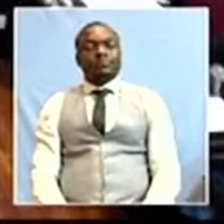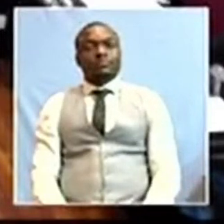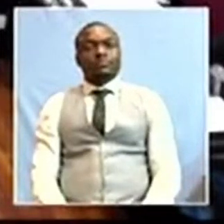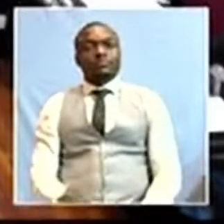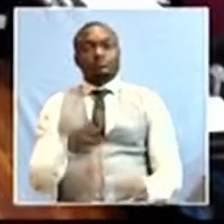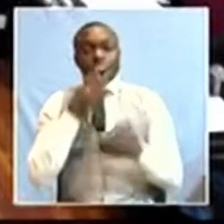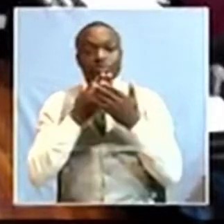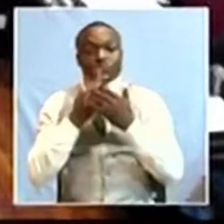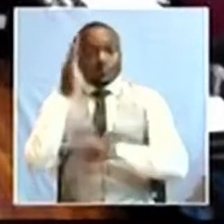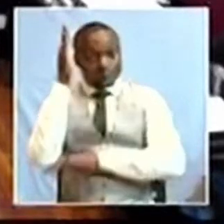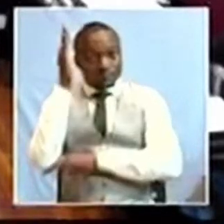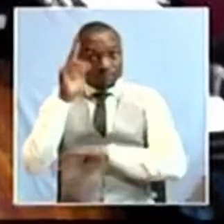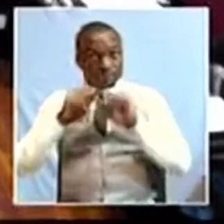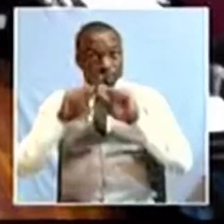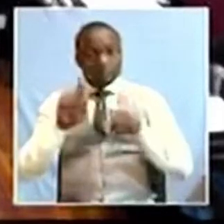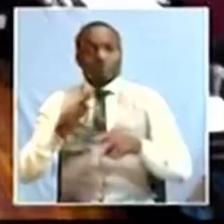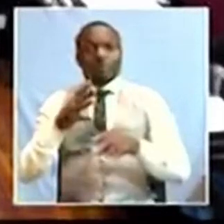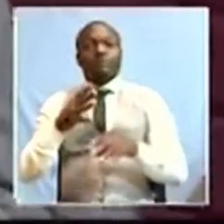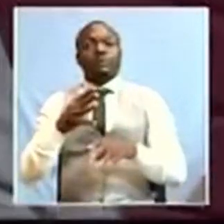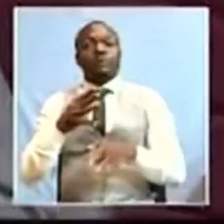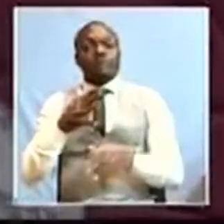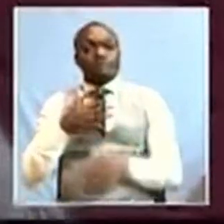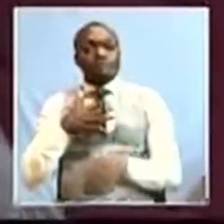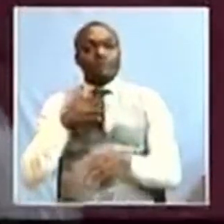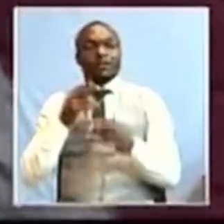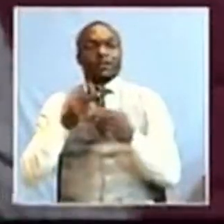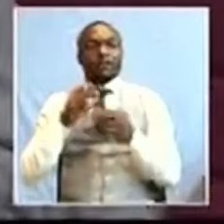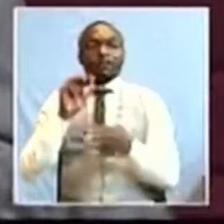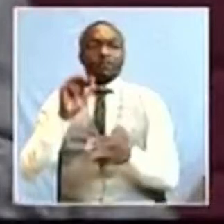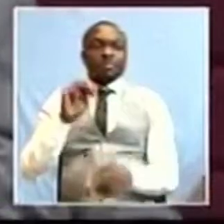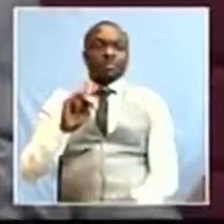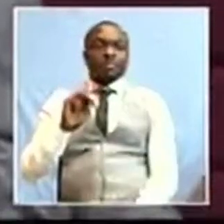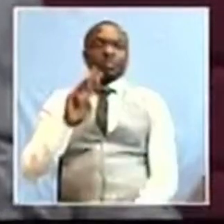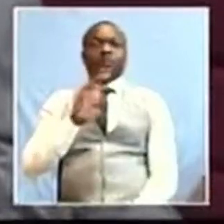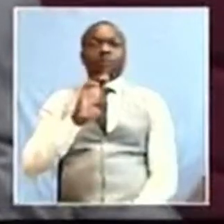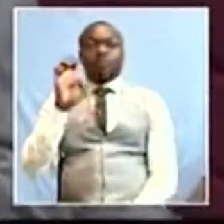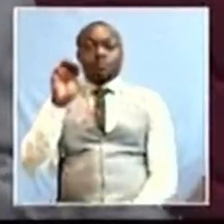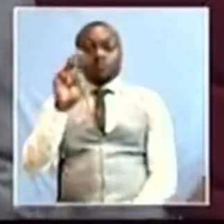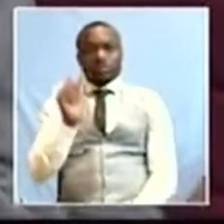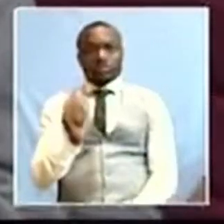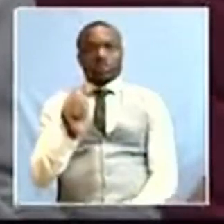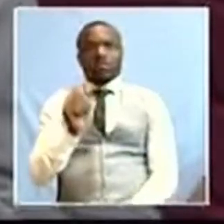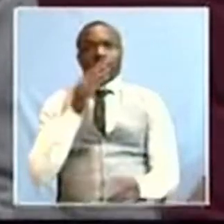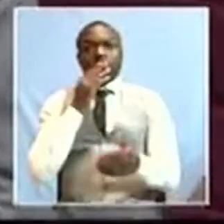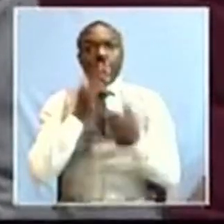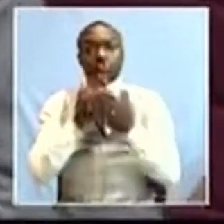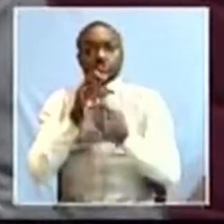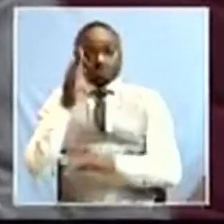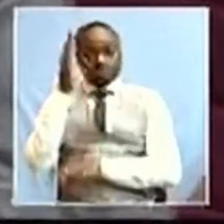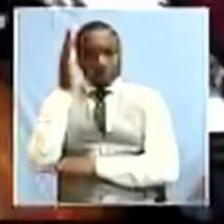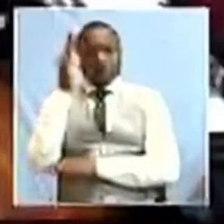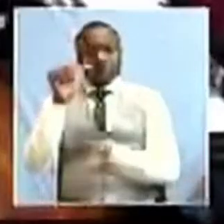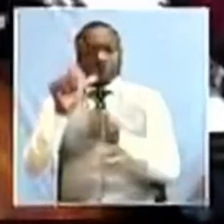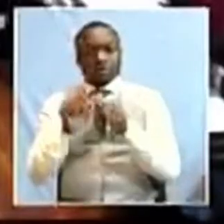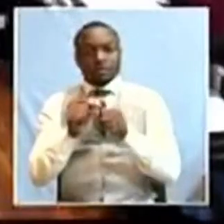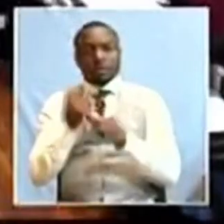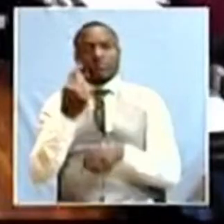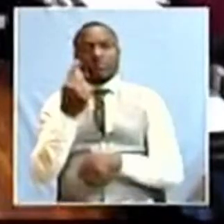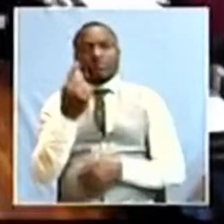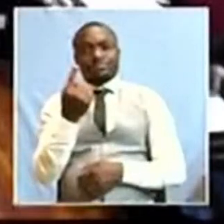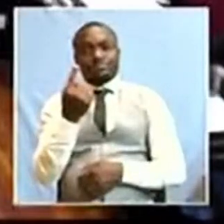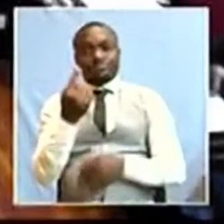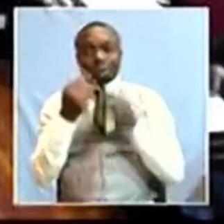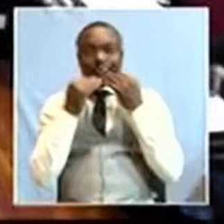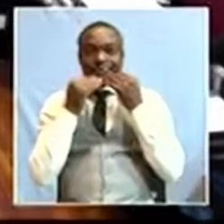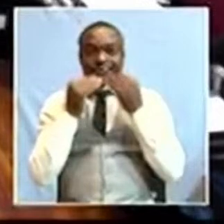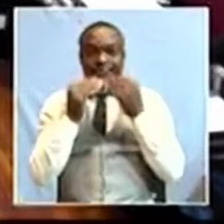Good afternoon, Chair. By Victor, my name's Director Engineering Services. And good afternoon to everyone, Honorables. Thank you.